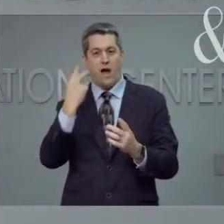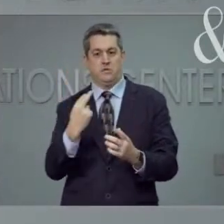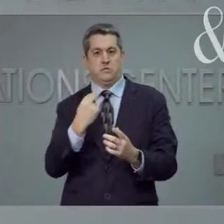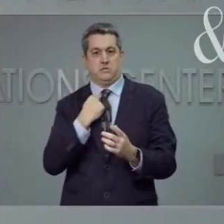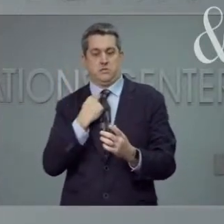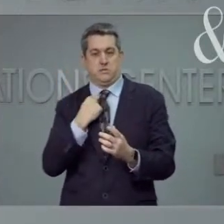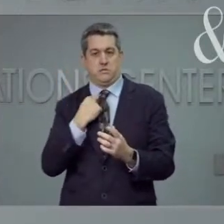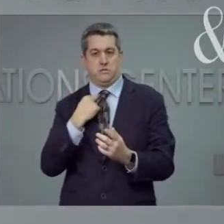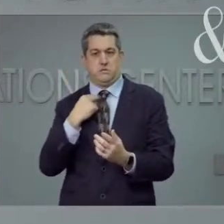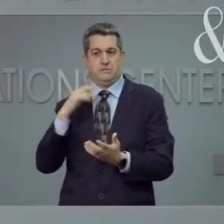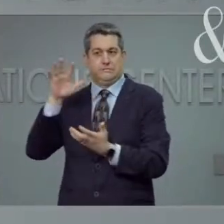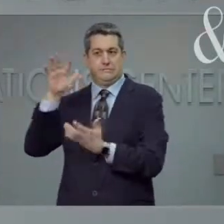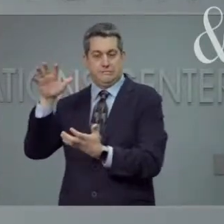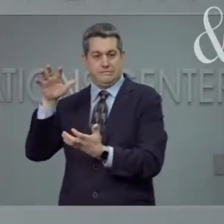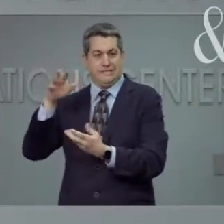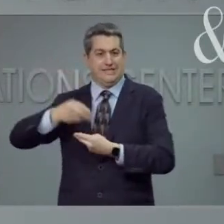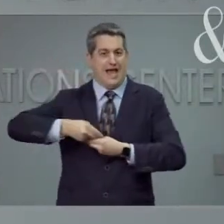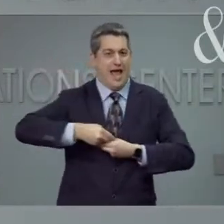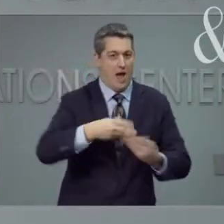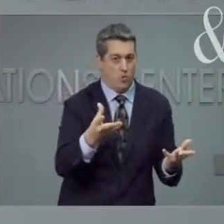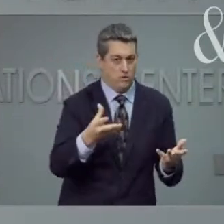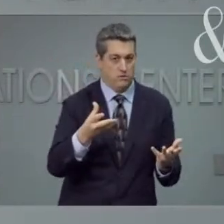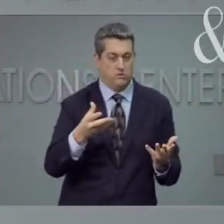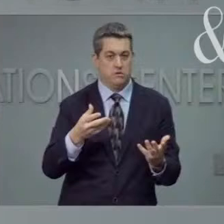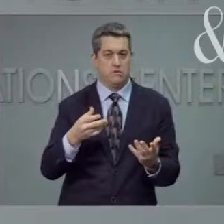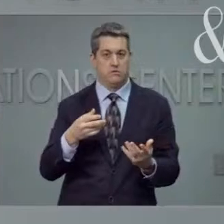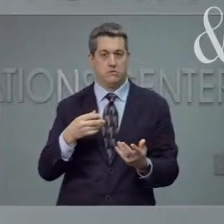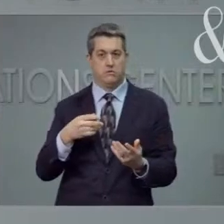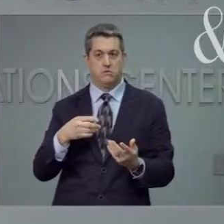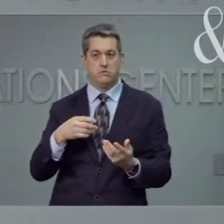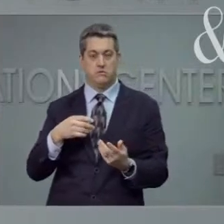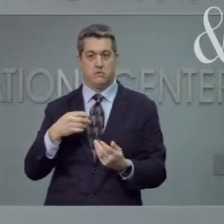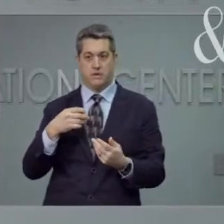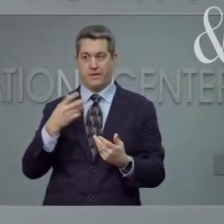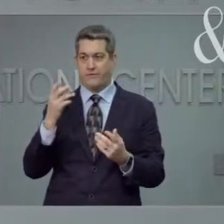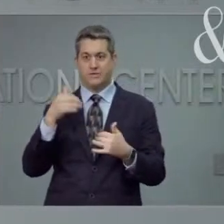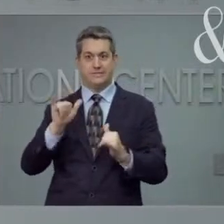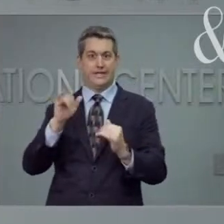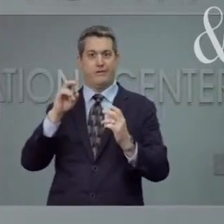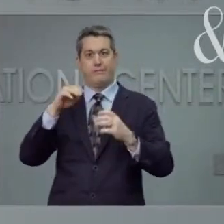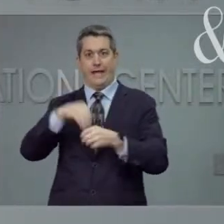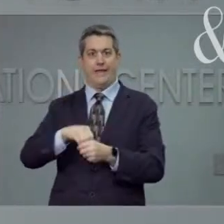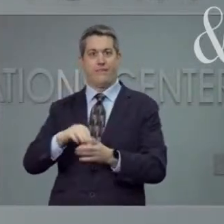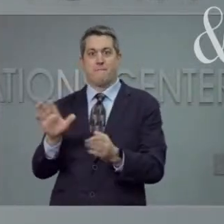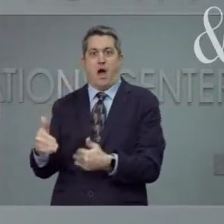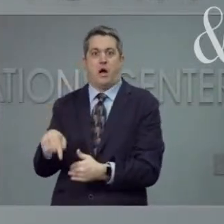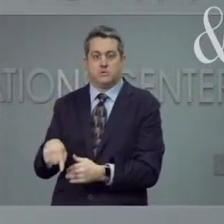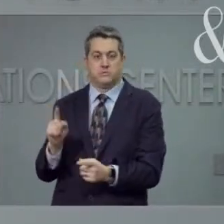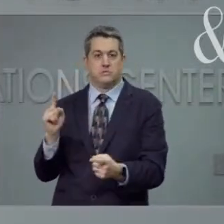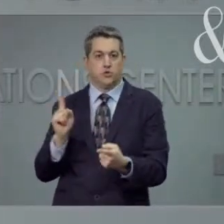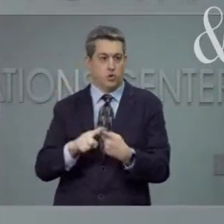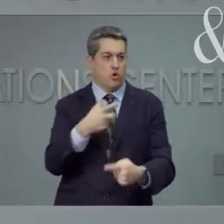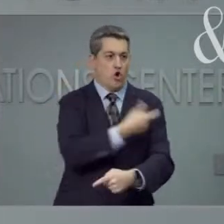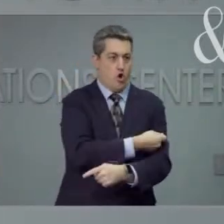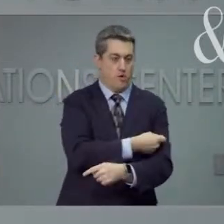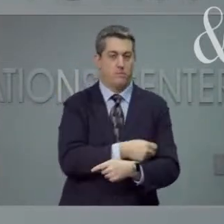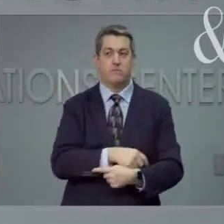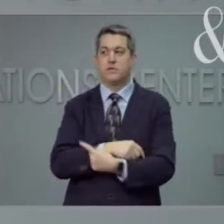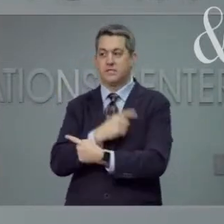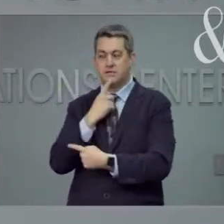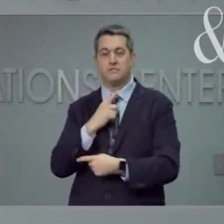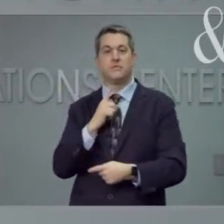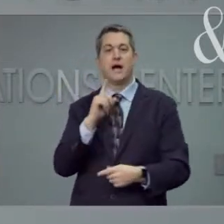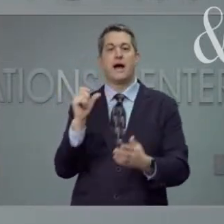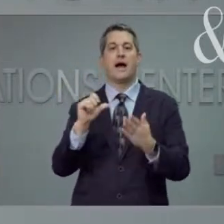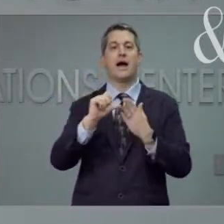is for getting the doses, out of the UPS box, so to speak, and into people's arms. Reiterate that this is